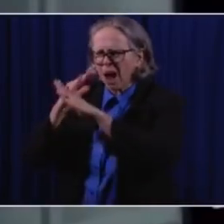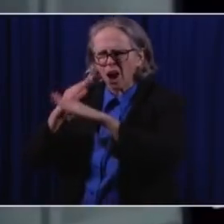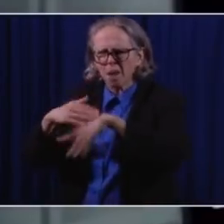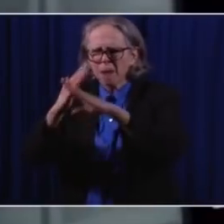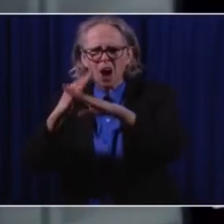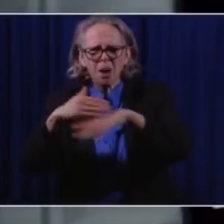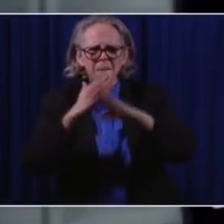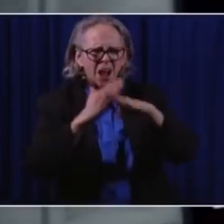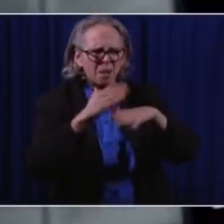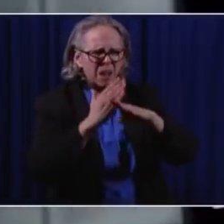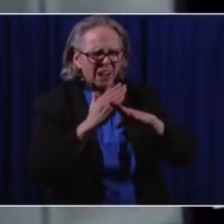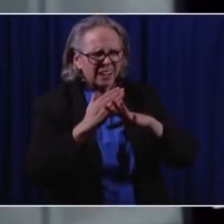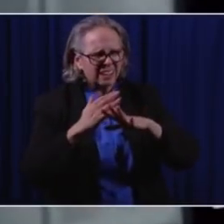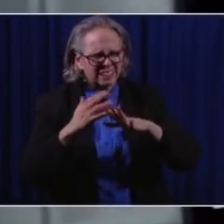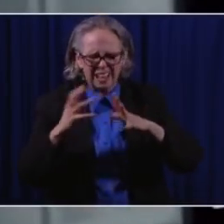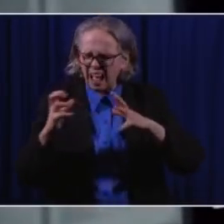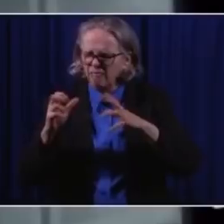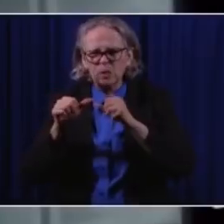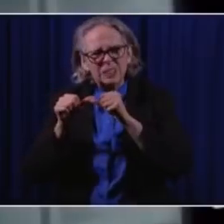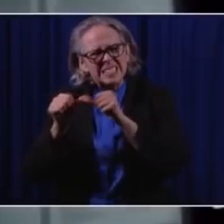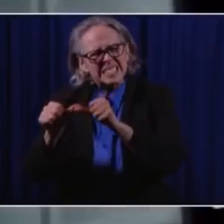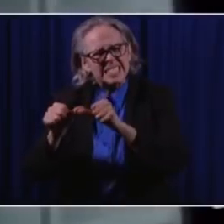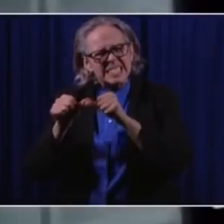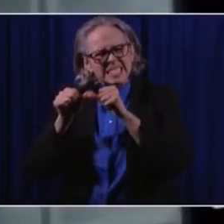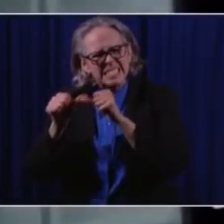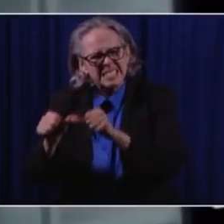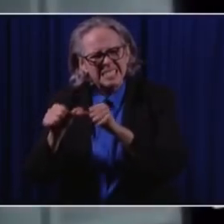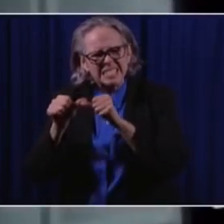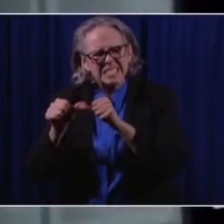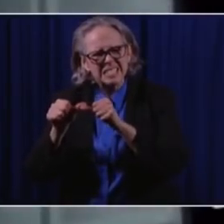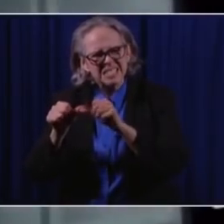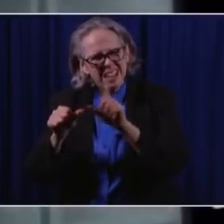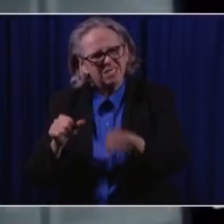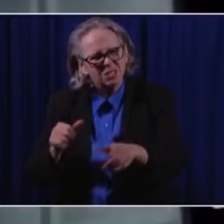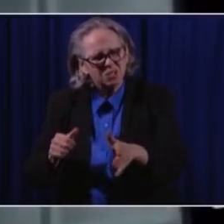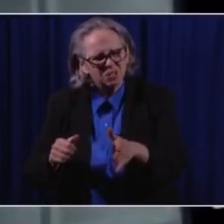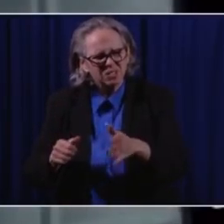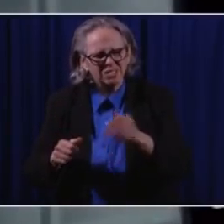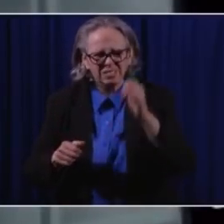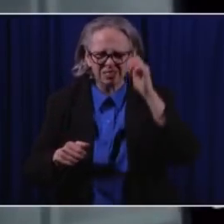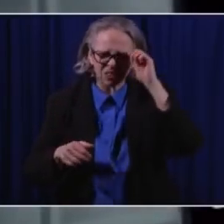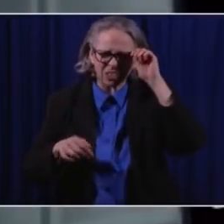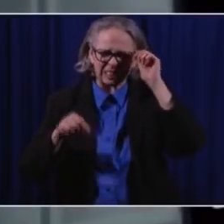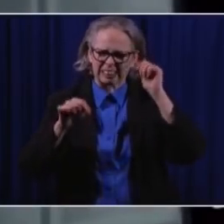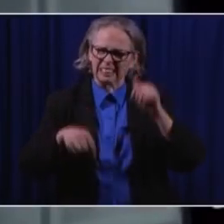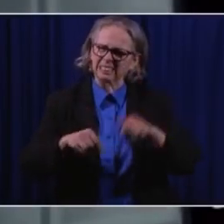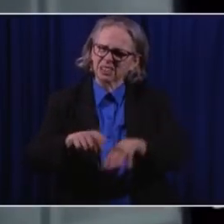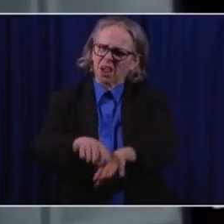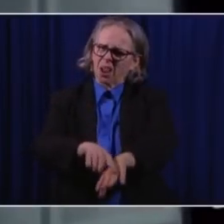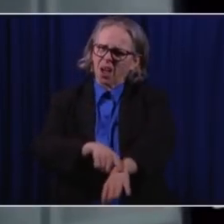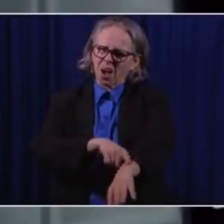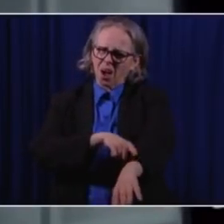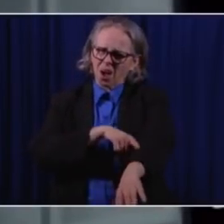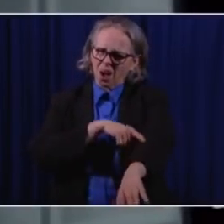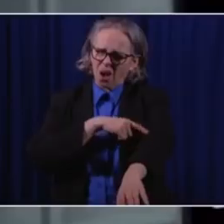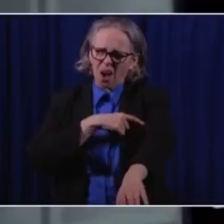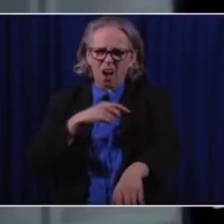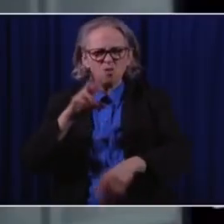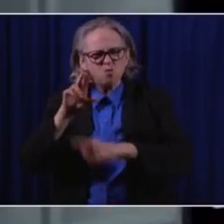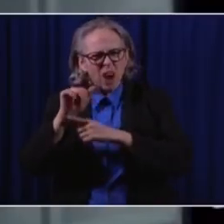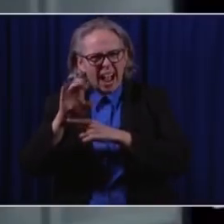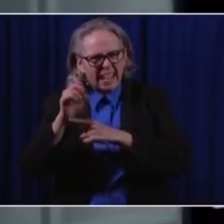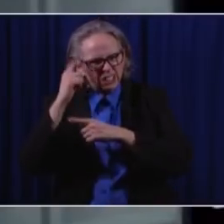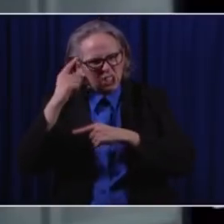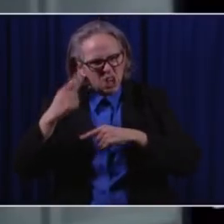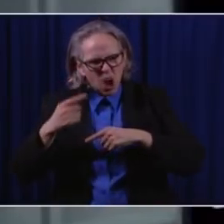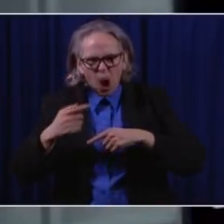is happening also is we've been in this Iditarod, in this long marathon of a race, and we see the blizzard coming.